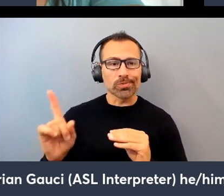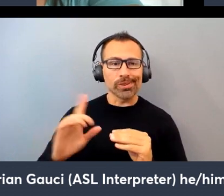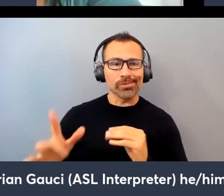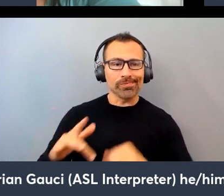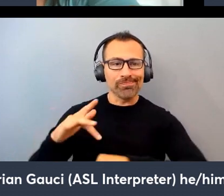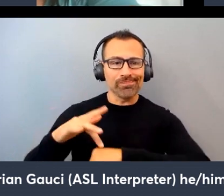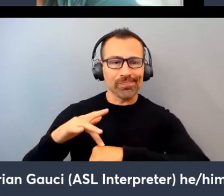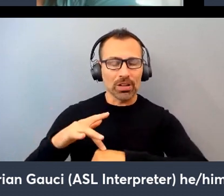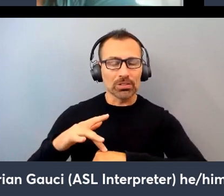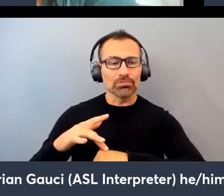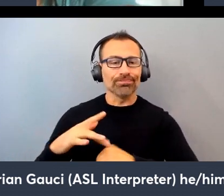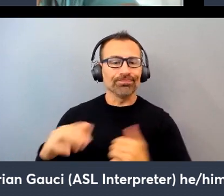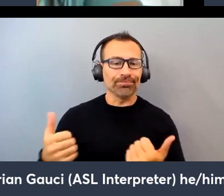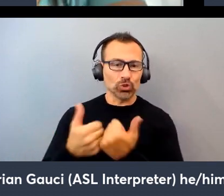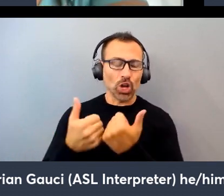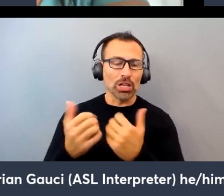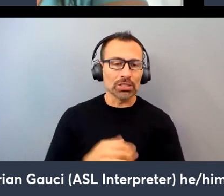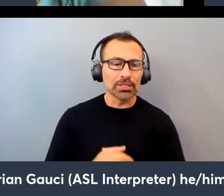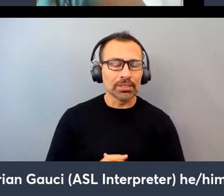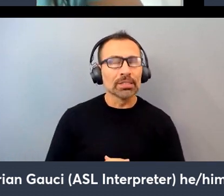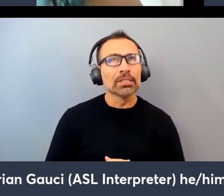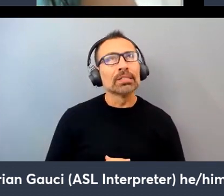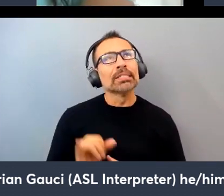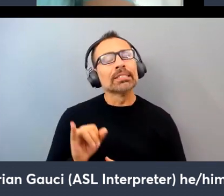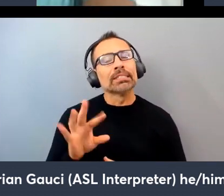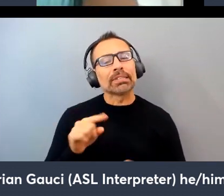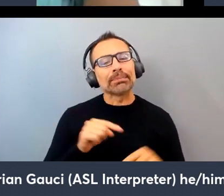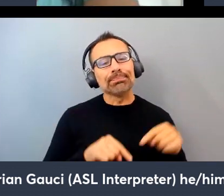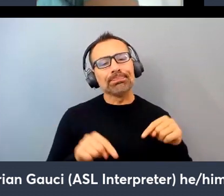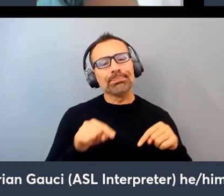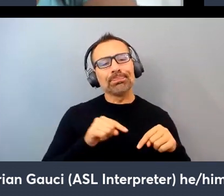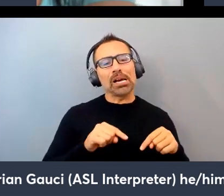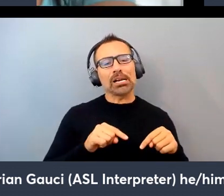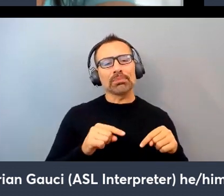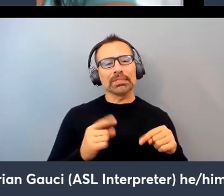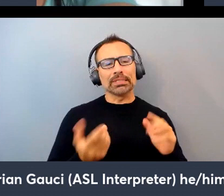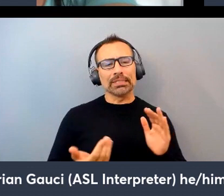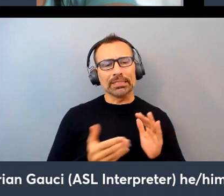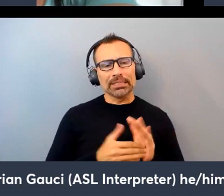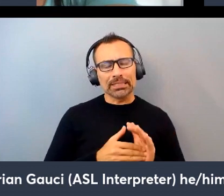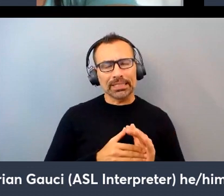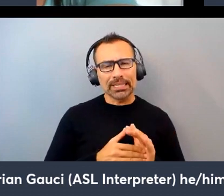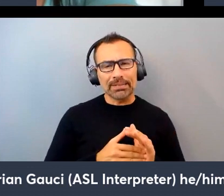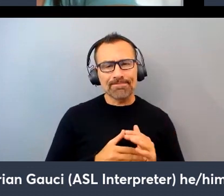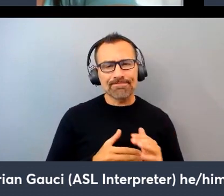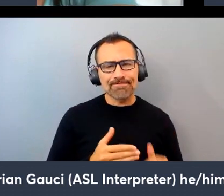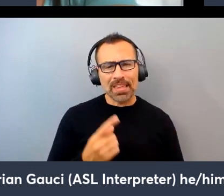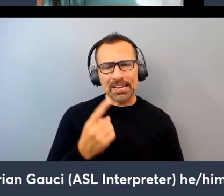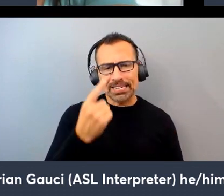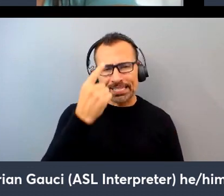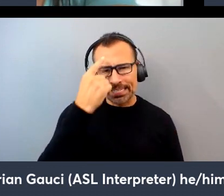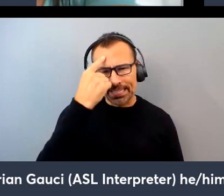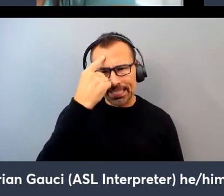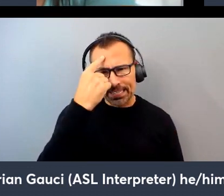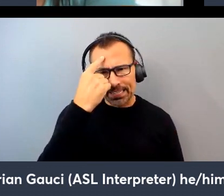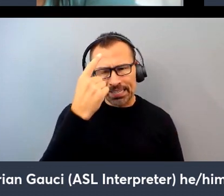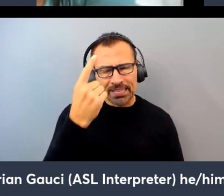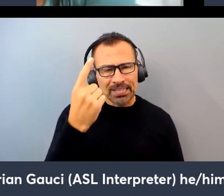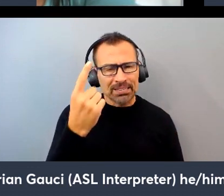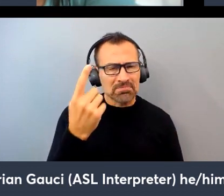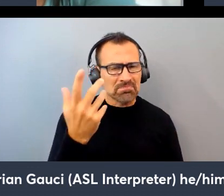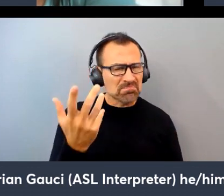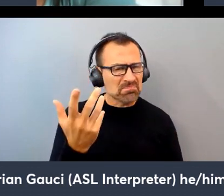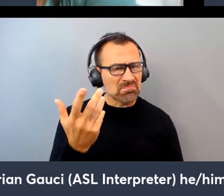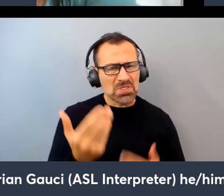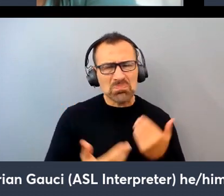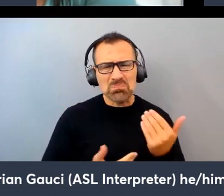If I could do it all over again, I don't think that we would necessarily follow a different process